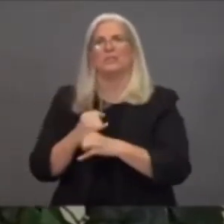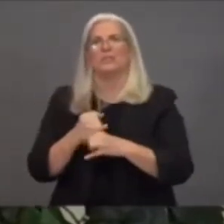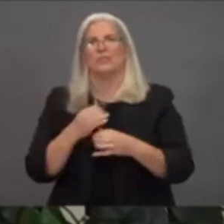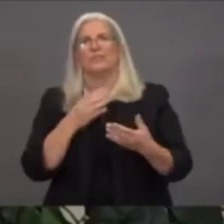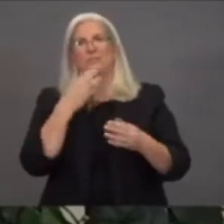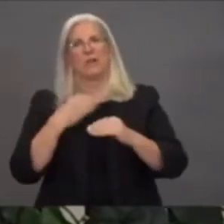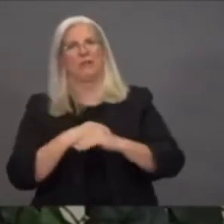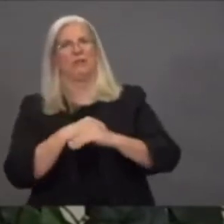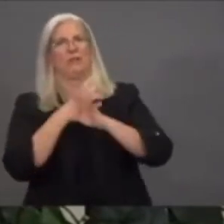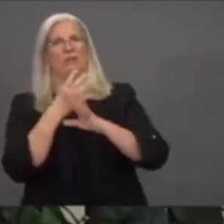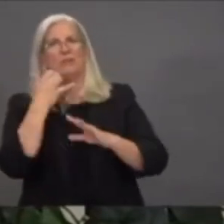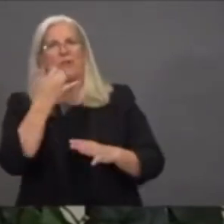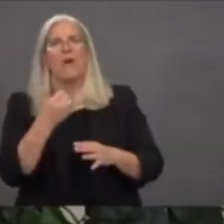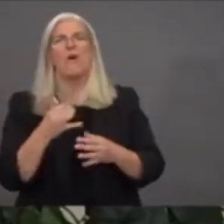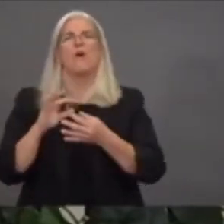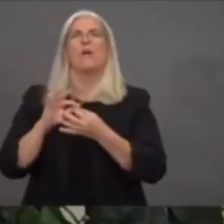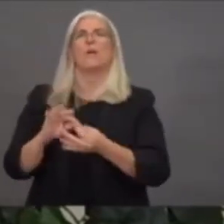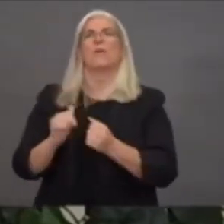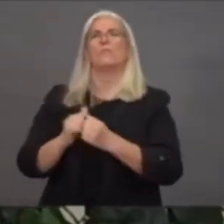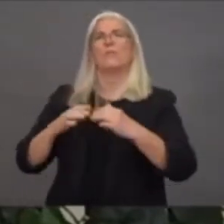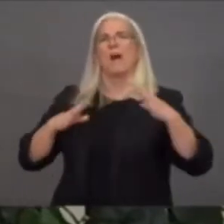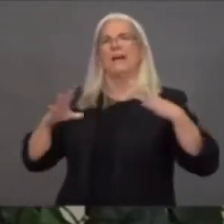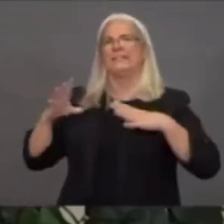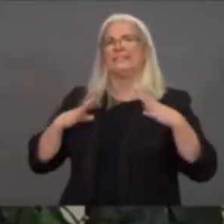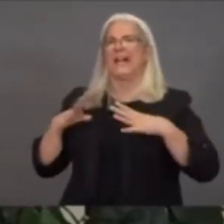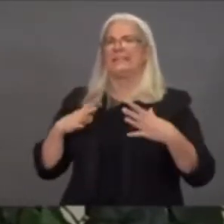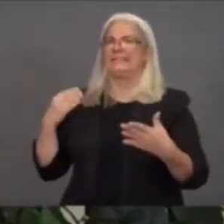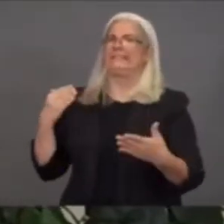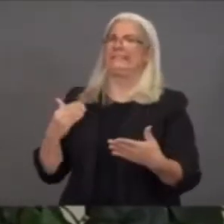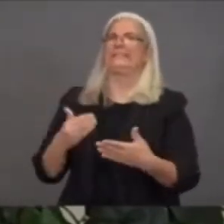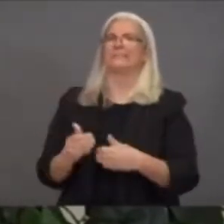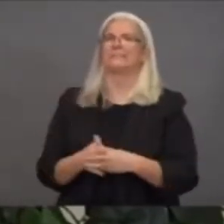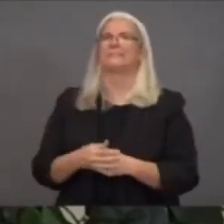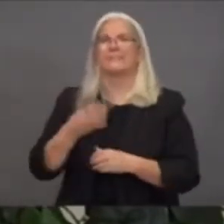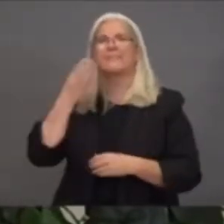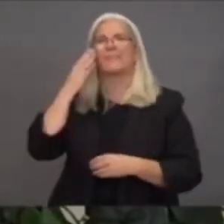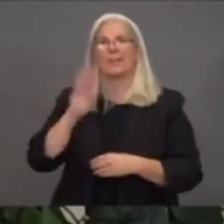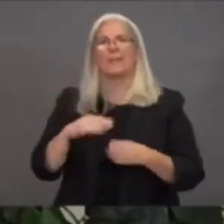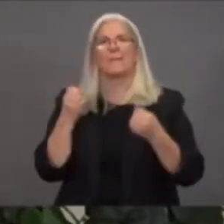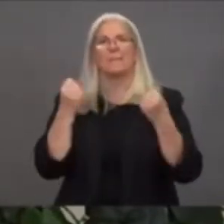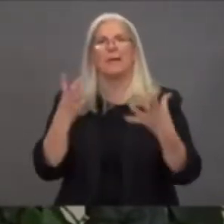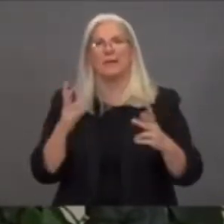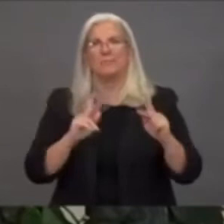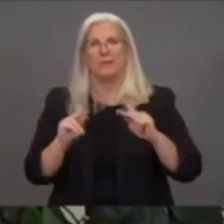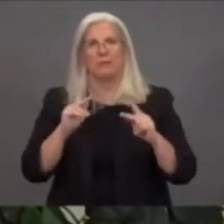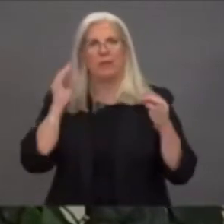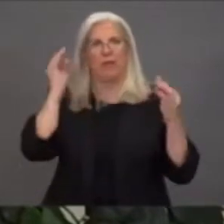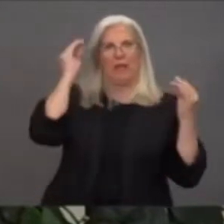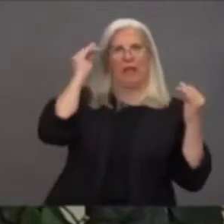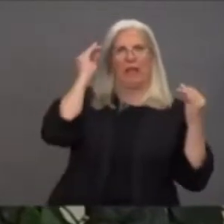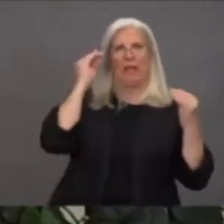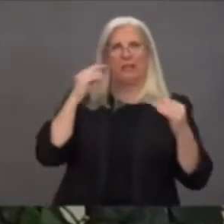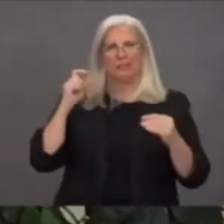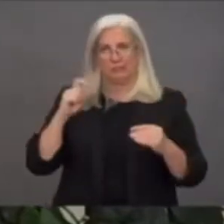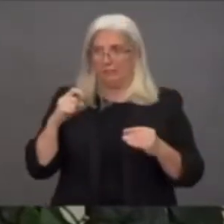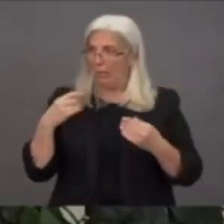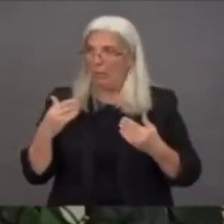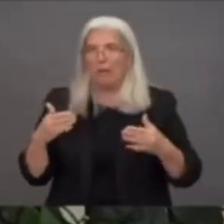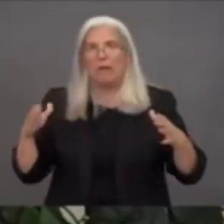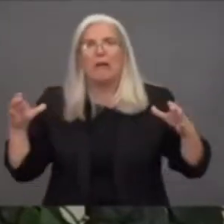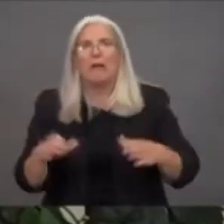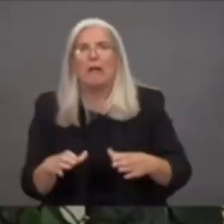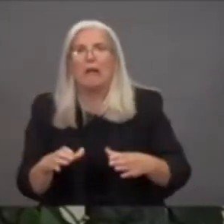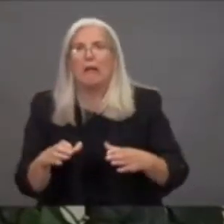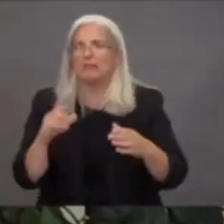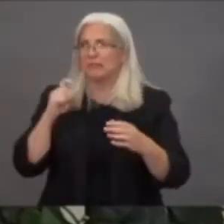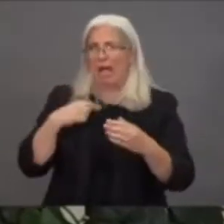for the holidays. You know, it does. I know a lot of people are thinking about should they gather and should they travel, and the thing